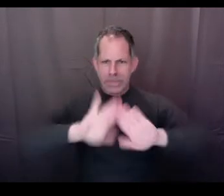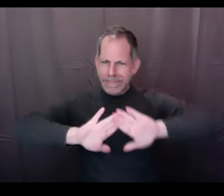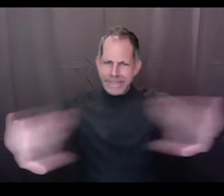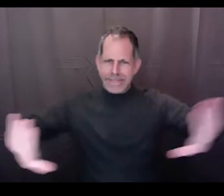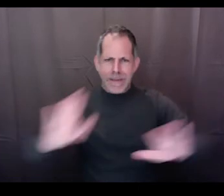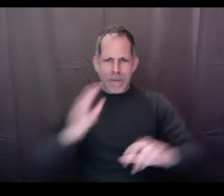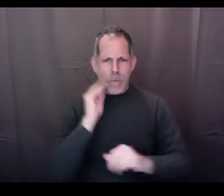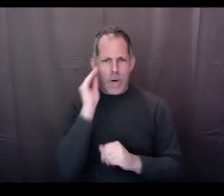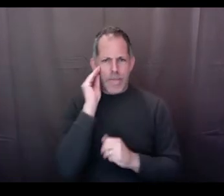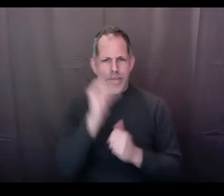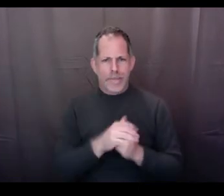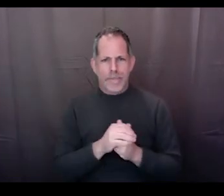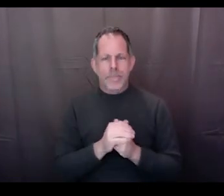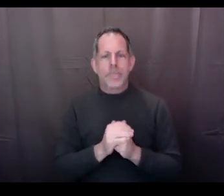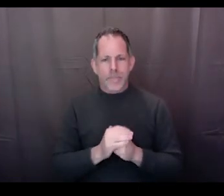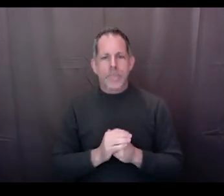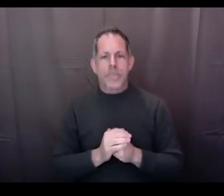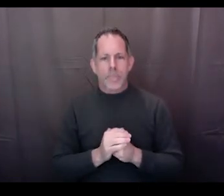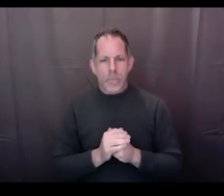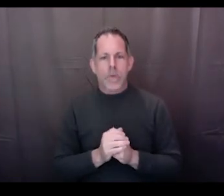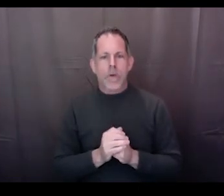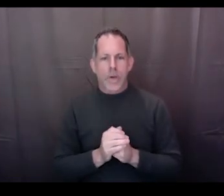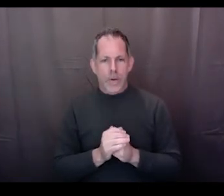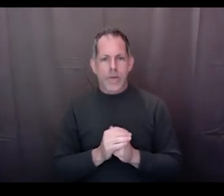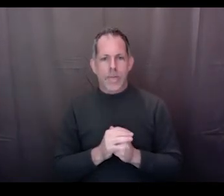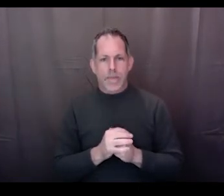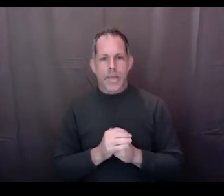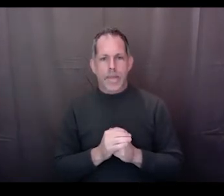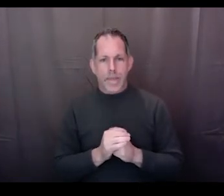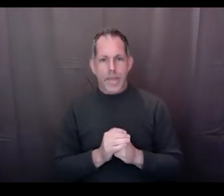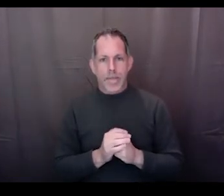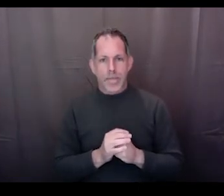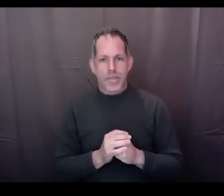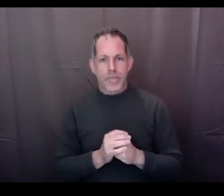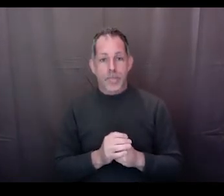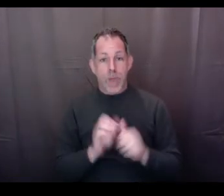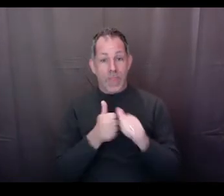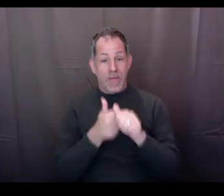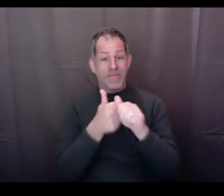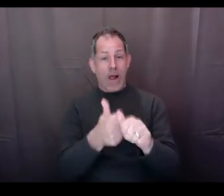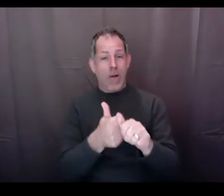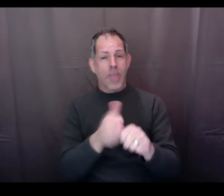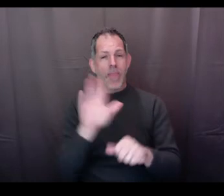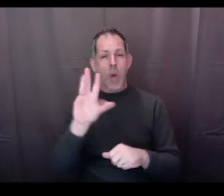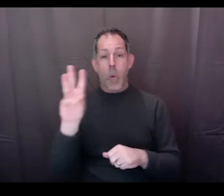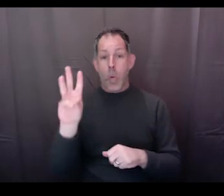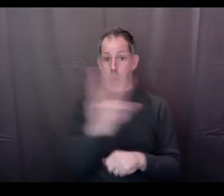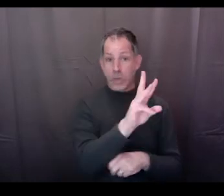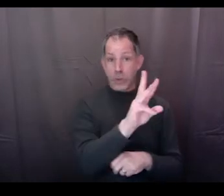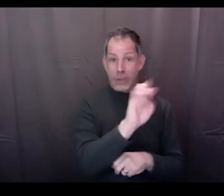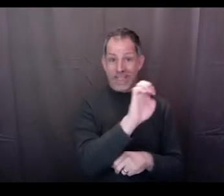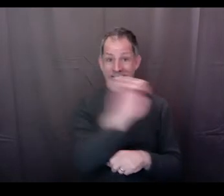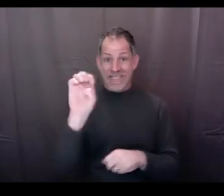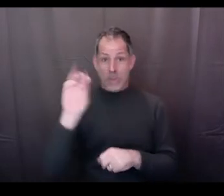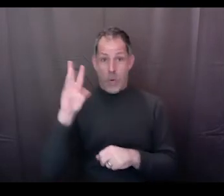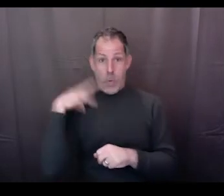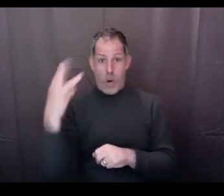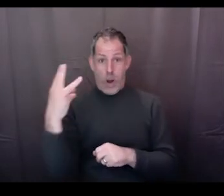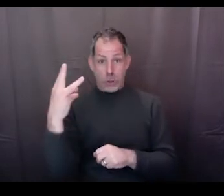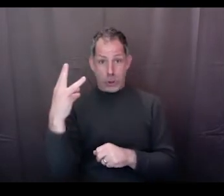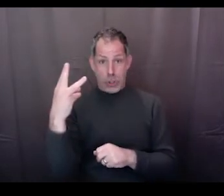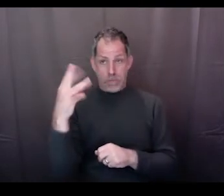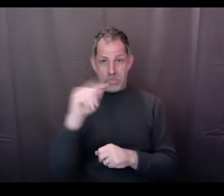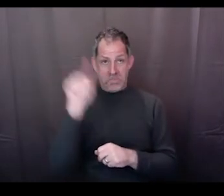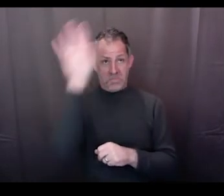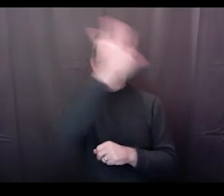And as you follow that curve, the purple one for Western Washington and the red one for Eastern Washington, in